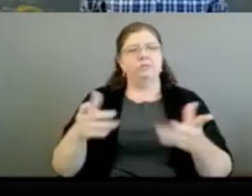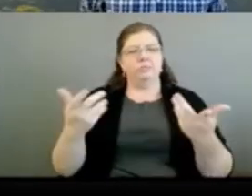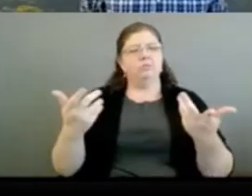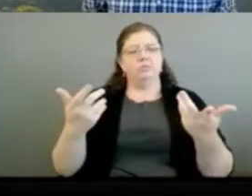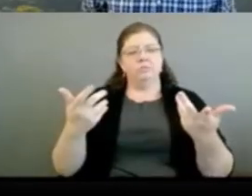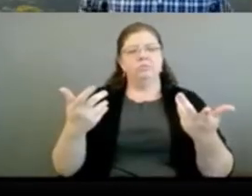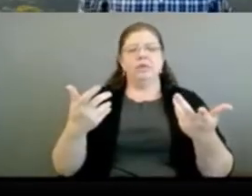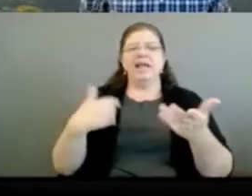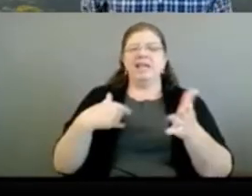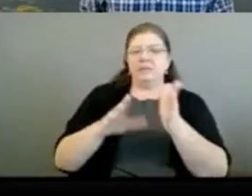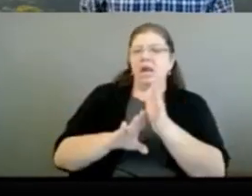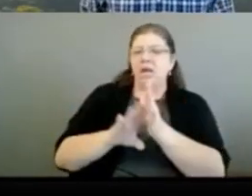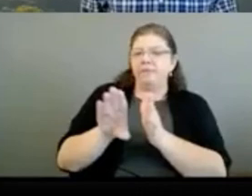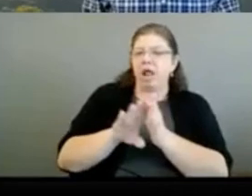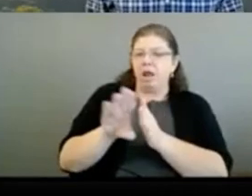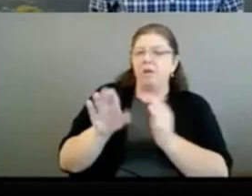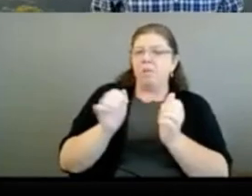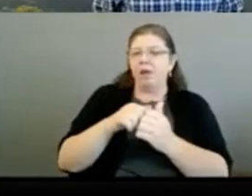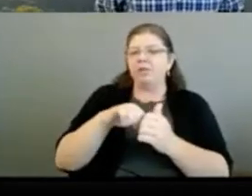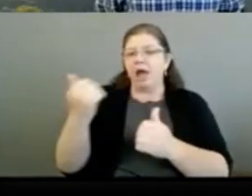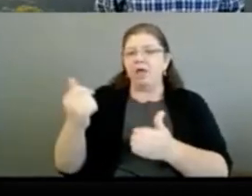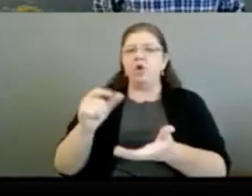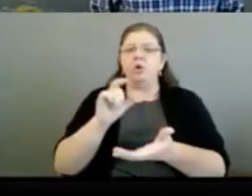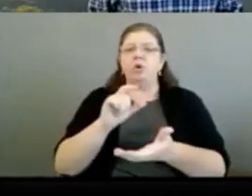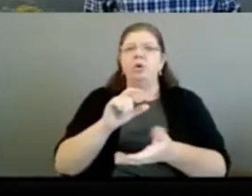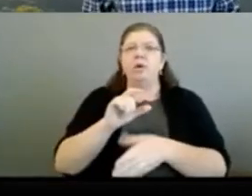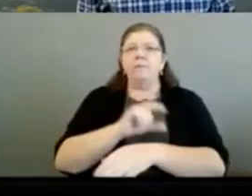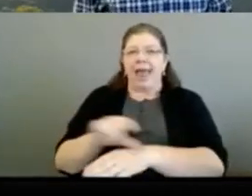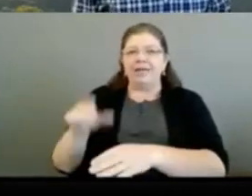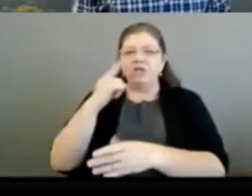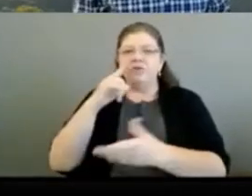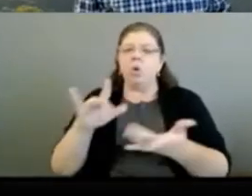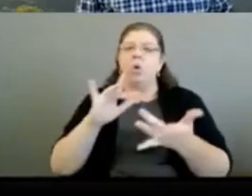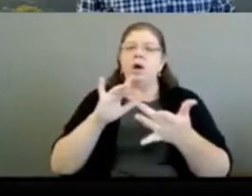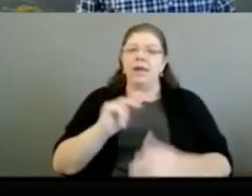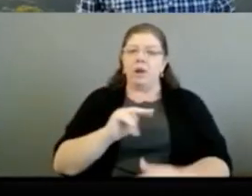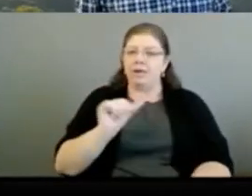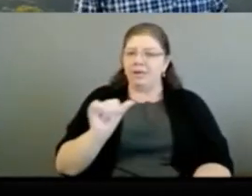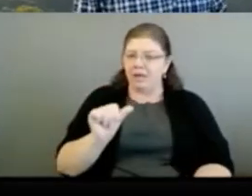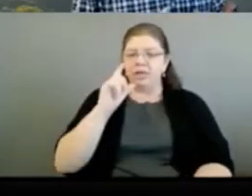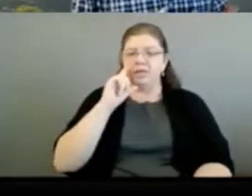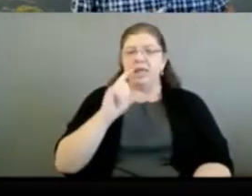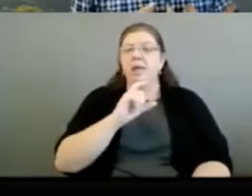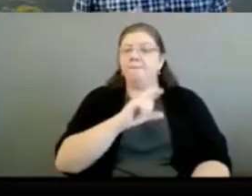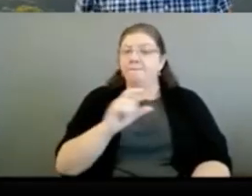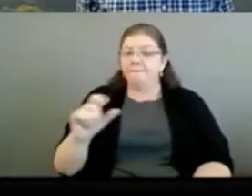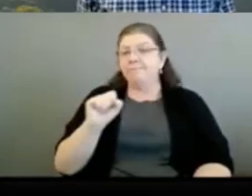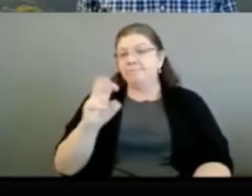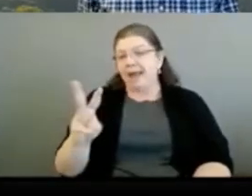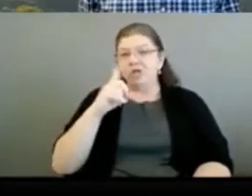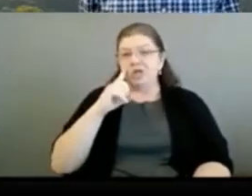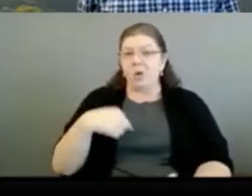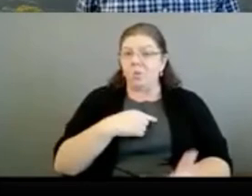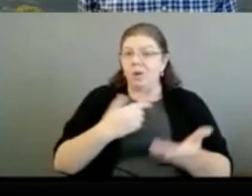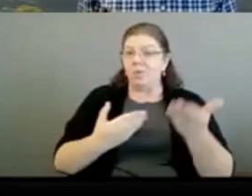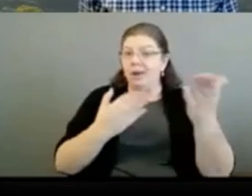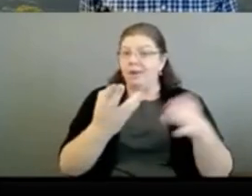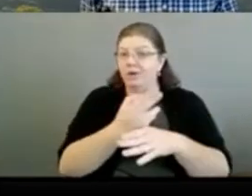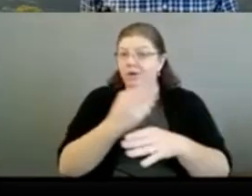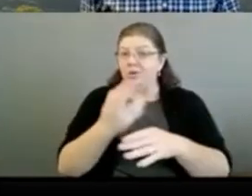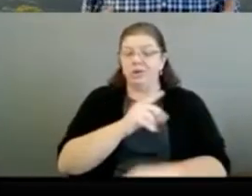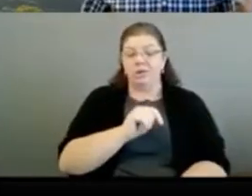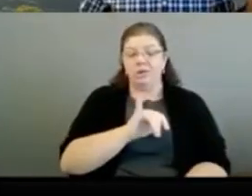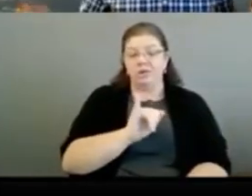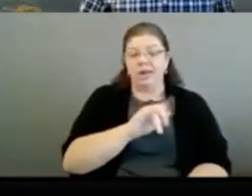been developed along with packages for network analysis. And the packages that we recommend using are